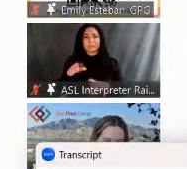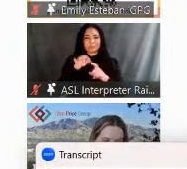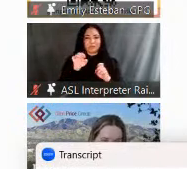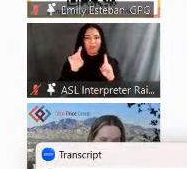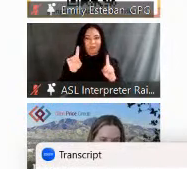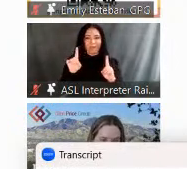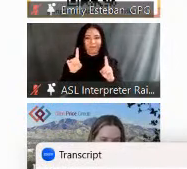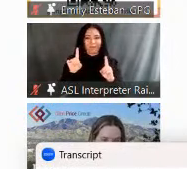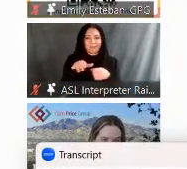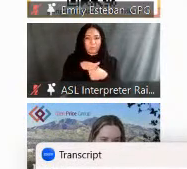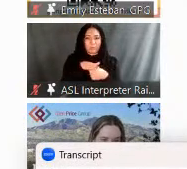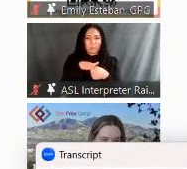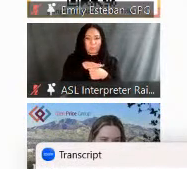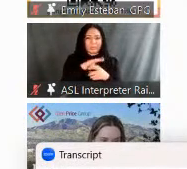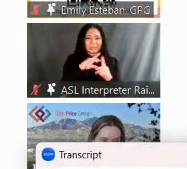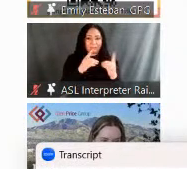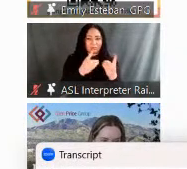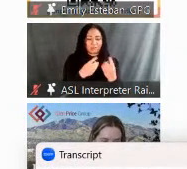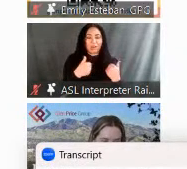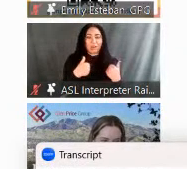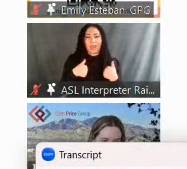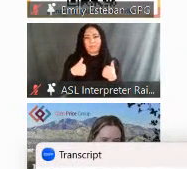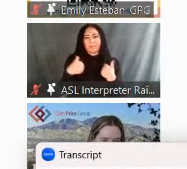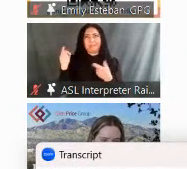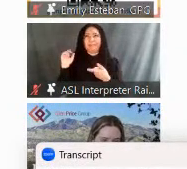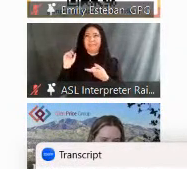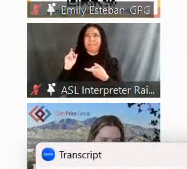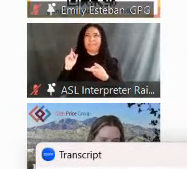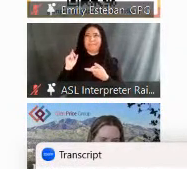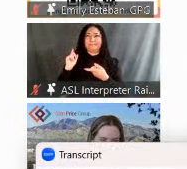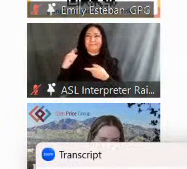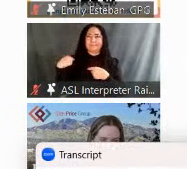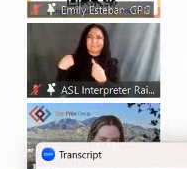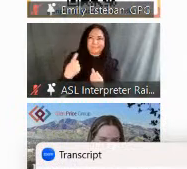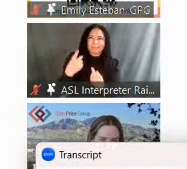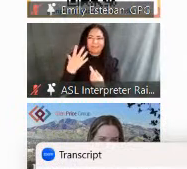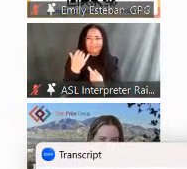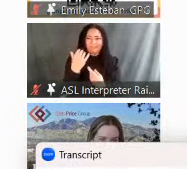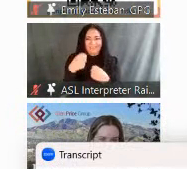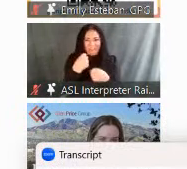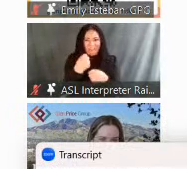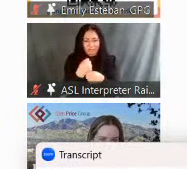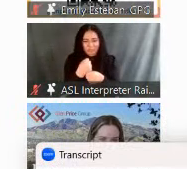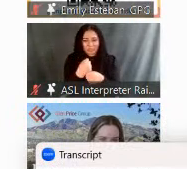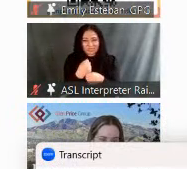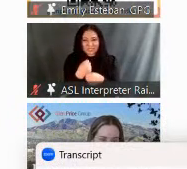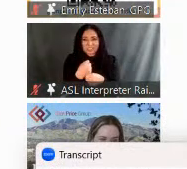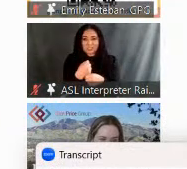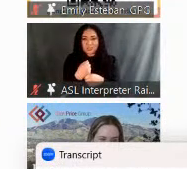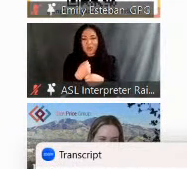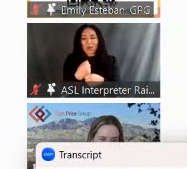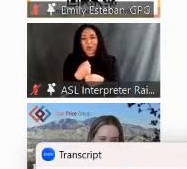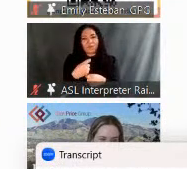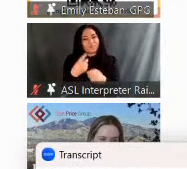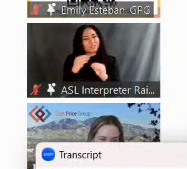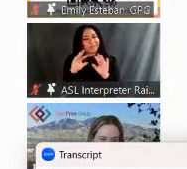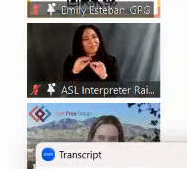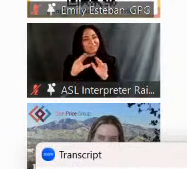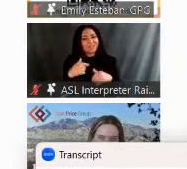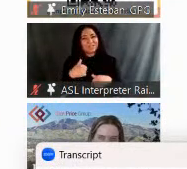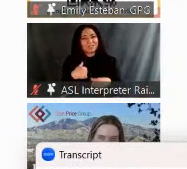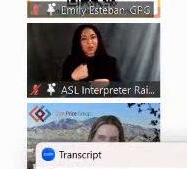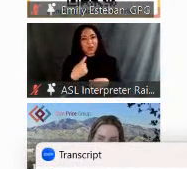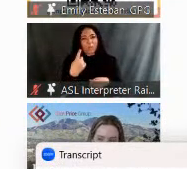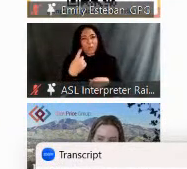district. I've been doing this for about 15 plus years. So a couple of my questions, just for clarification. One was